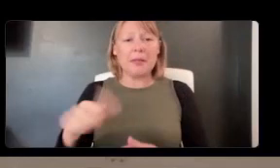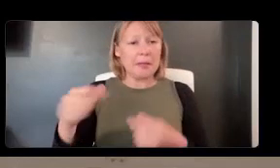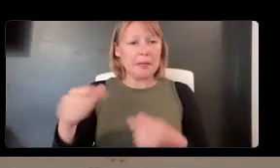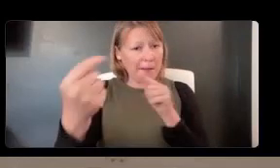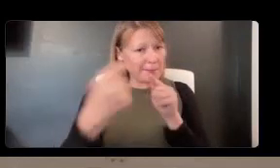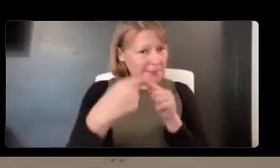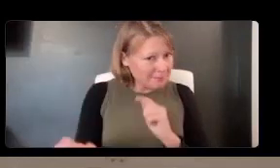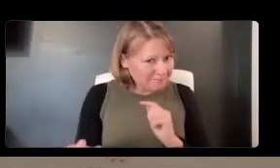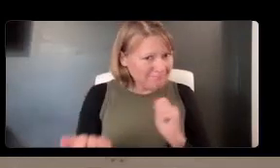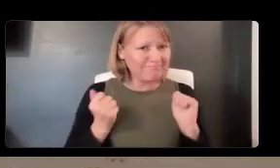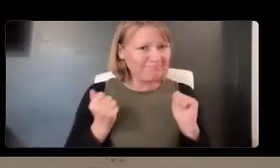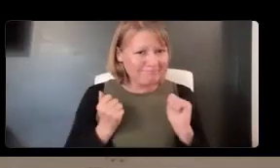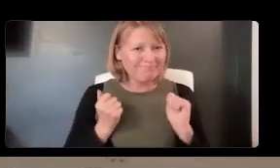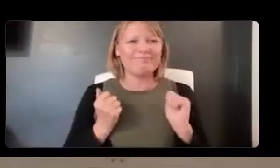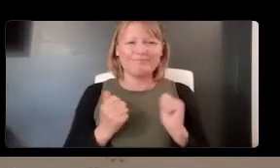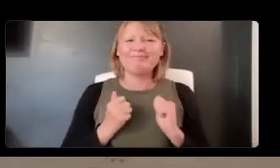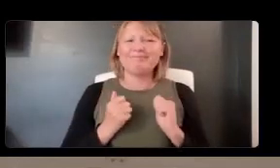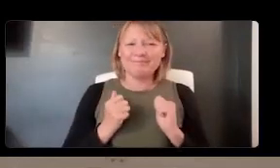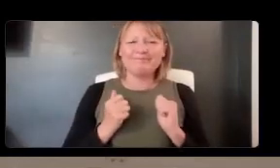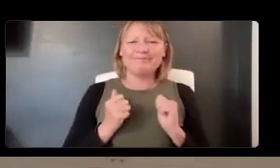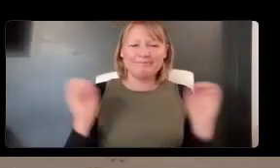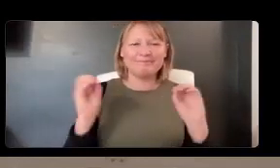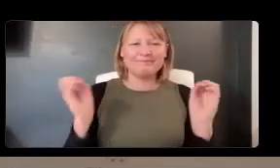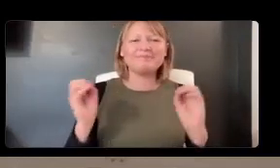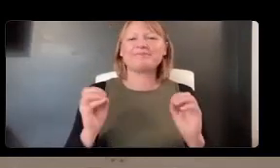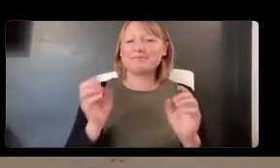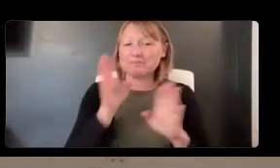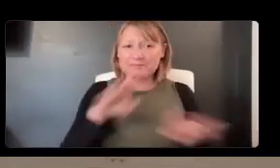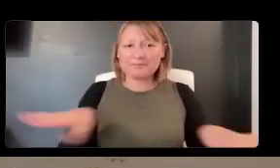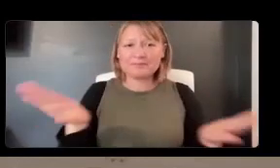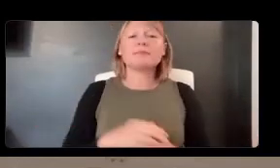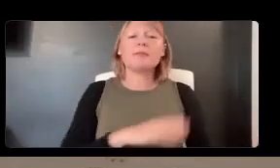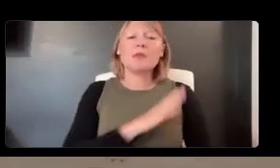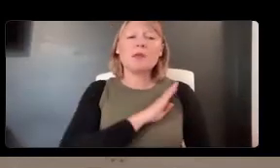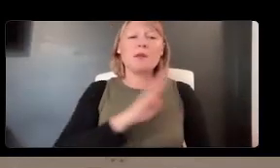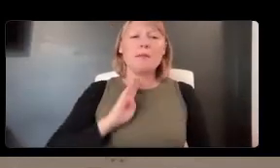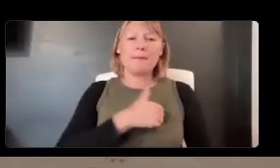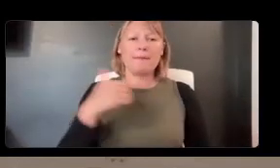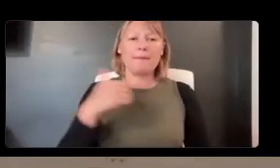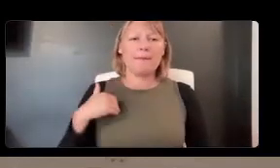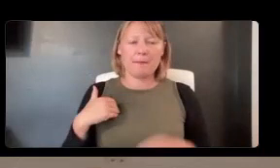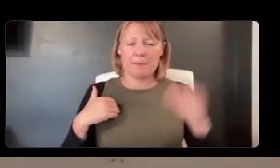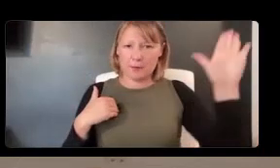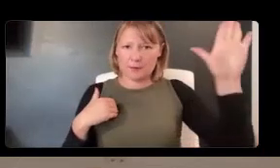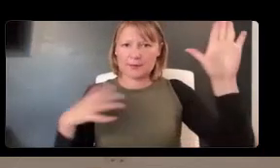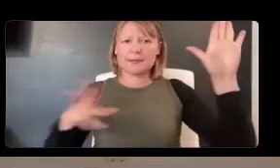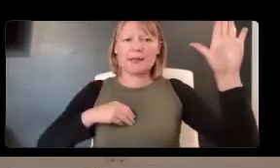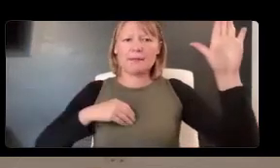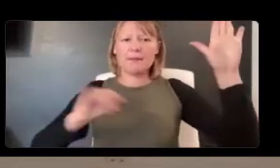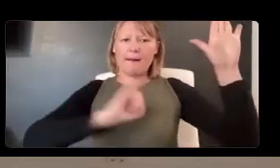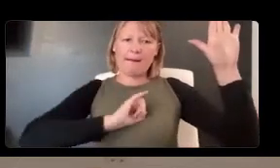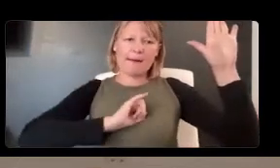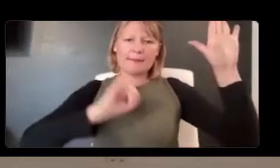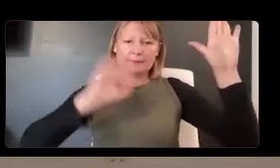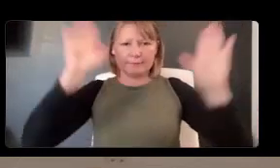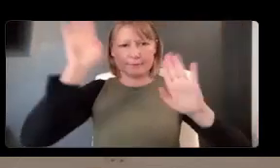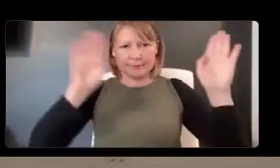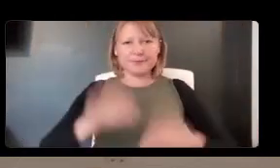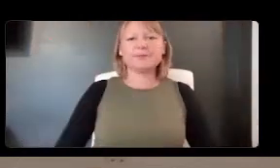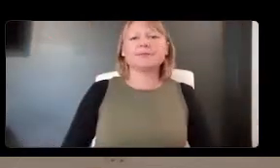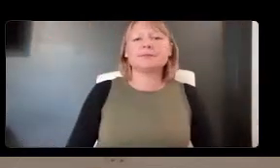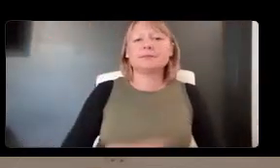motion? Okay, hearing none, board members, all in favor, please say aye. Aye. All